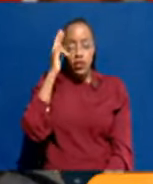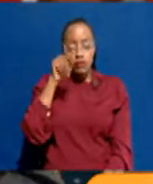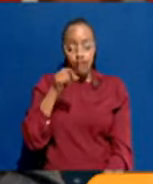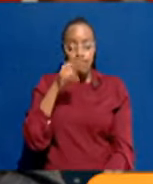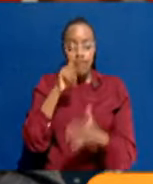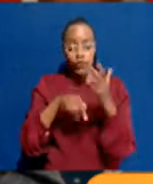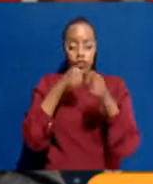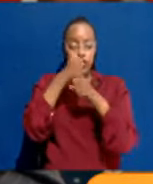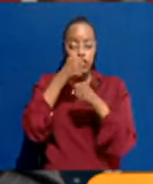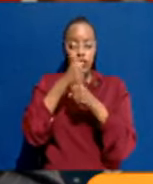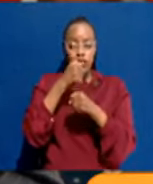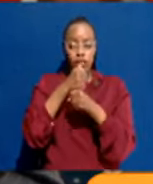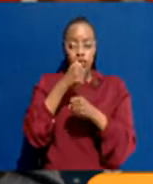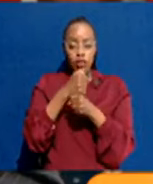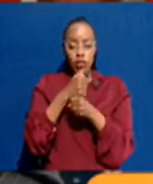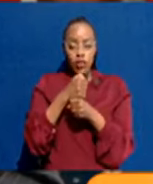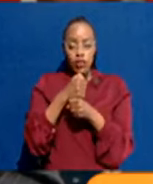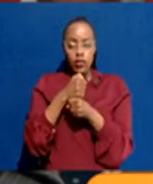did.